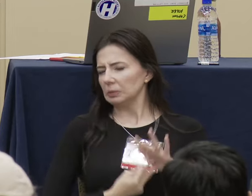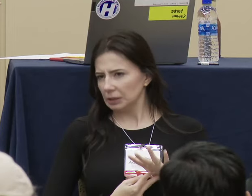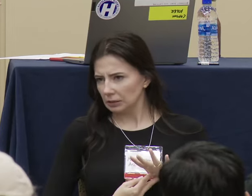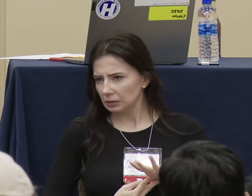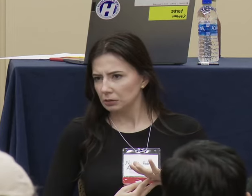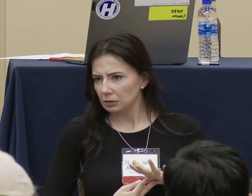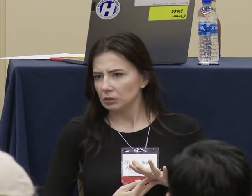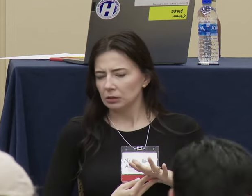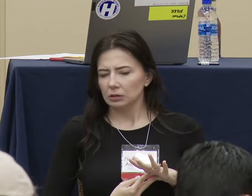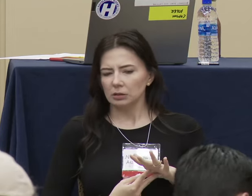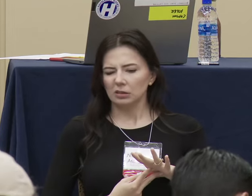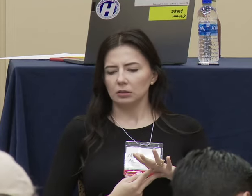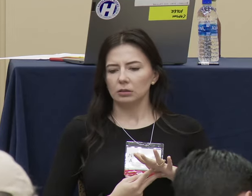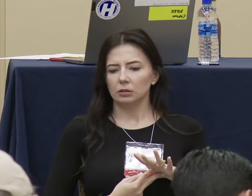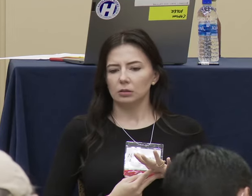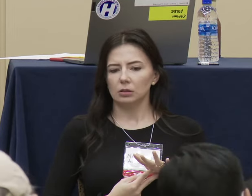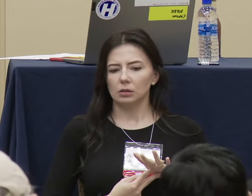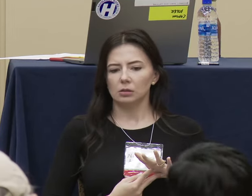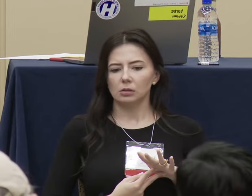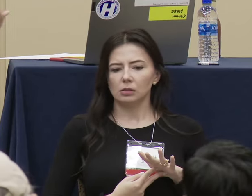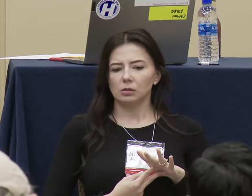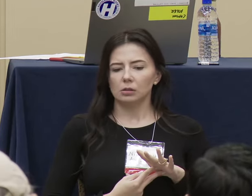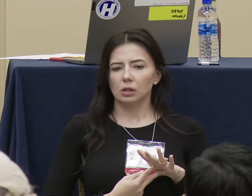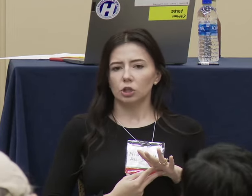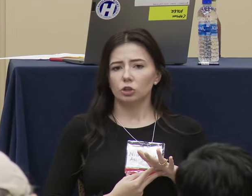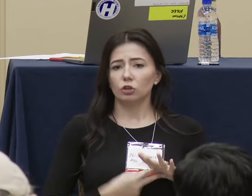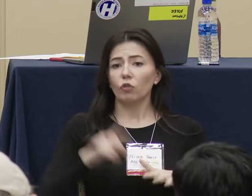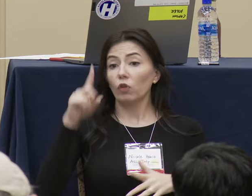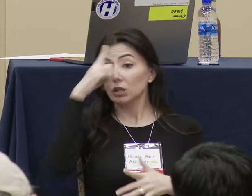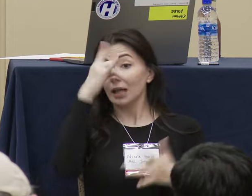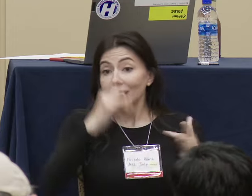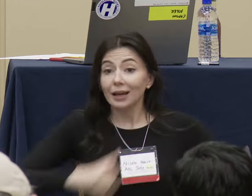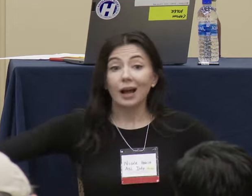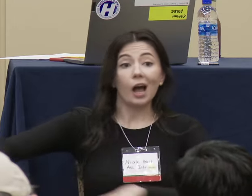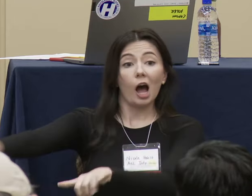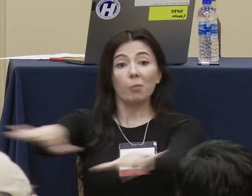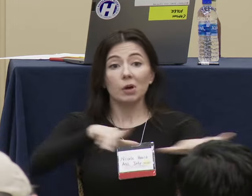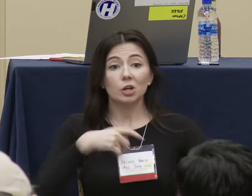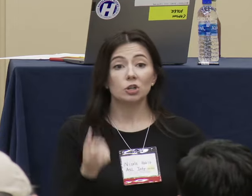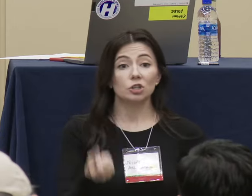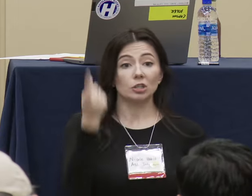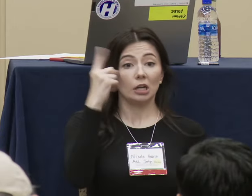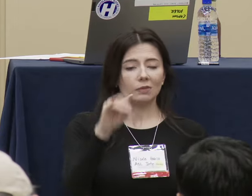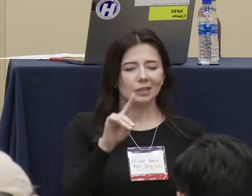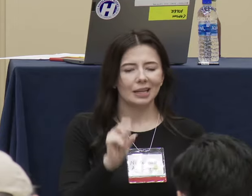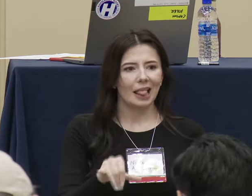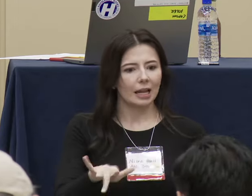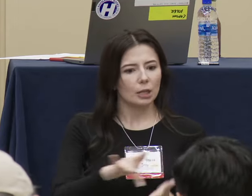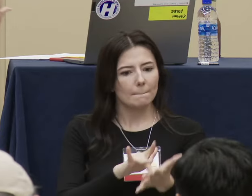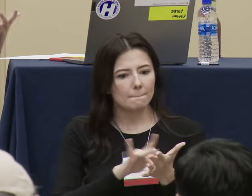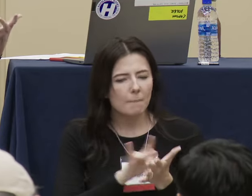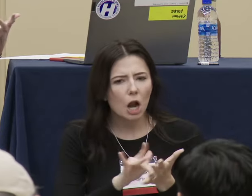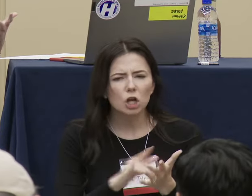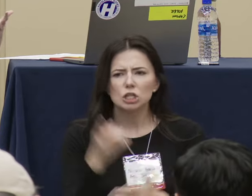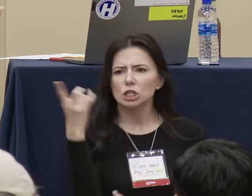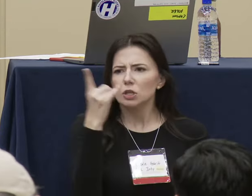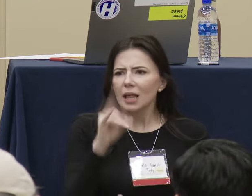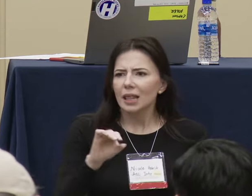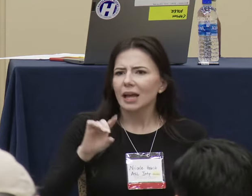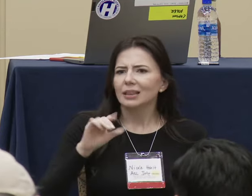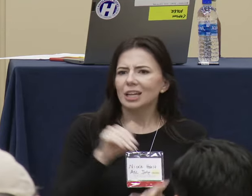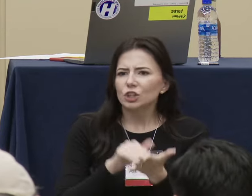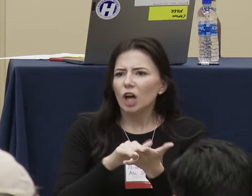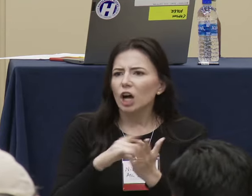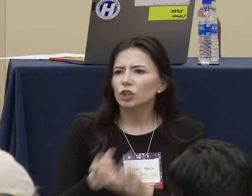first of all, you know, the common understanding of disability is that it's medical, it's something that the doctor